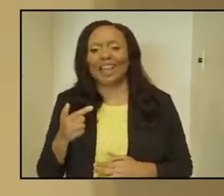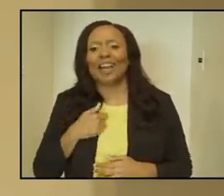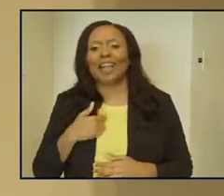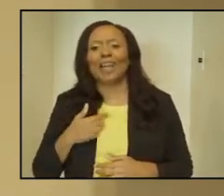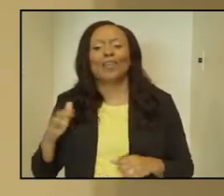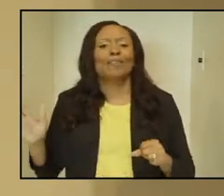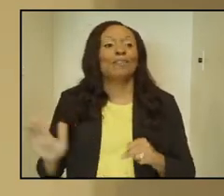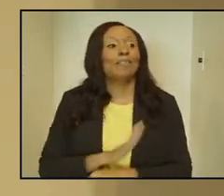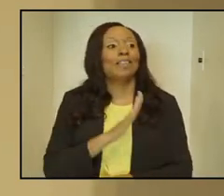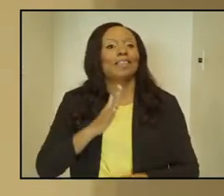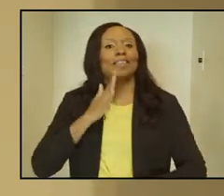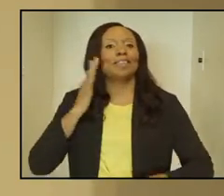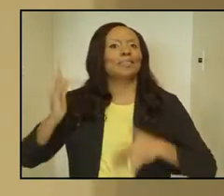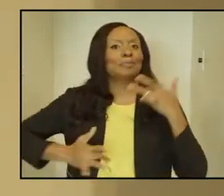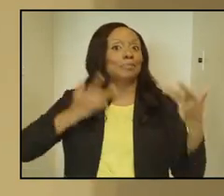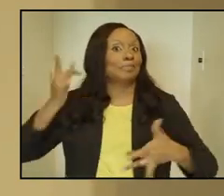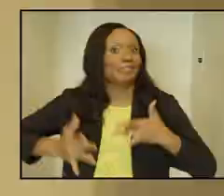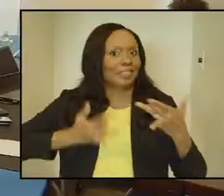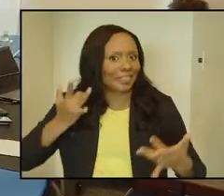elated.